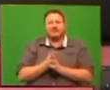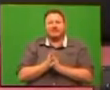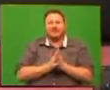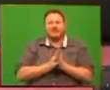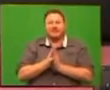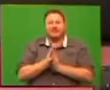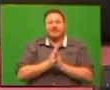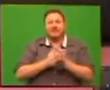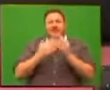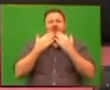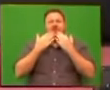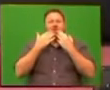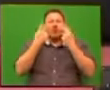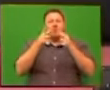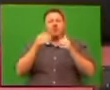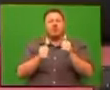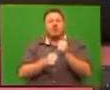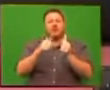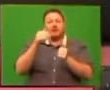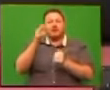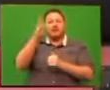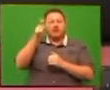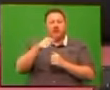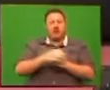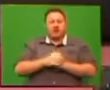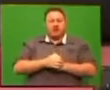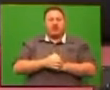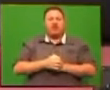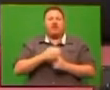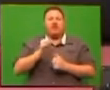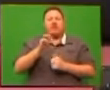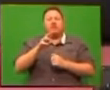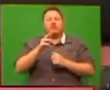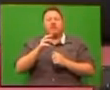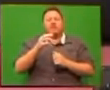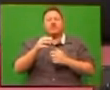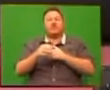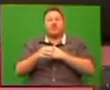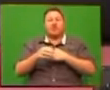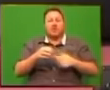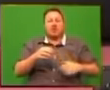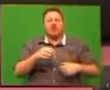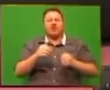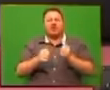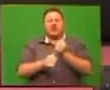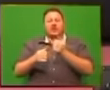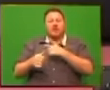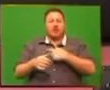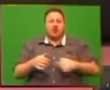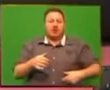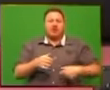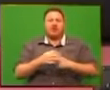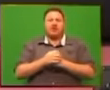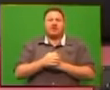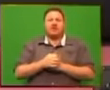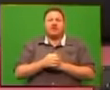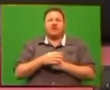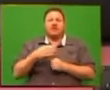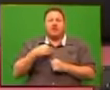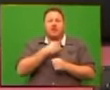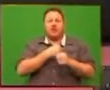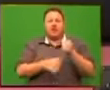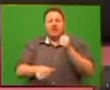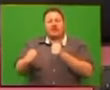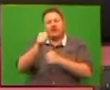Thank you, Honorable Deputy Speaker. Mr. President, the Honorable Deputy President, members of the